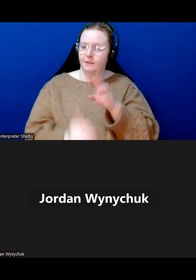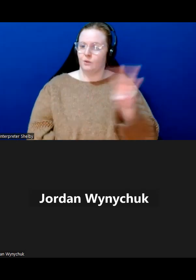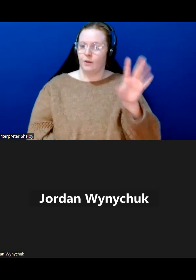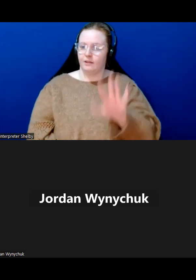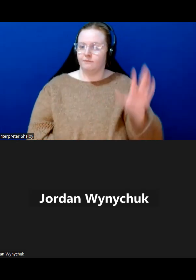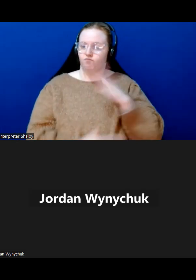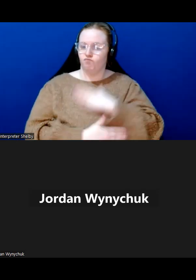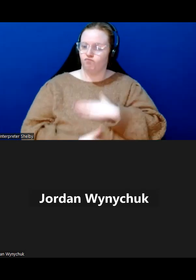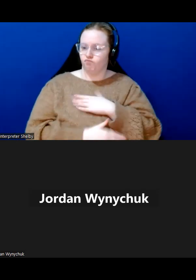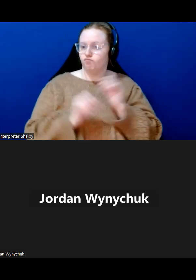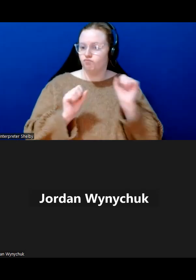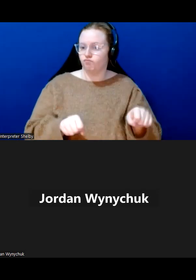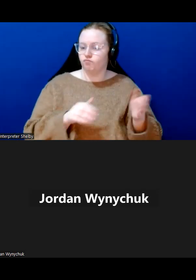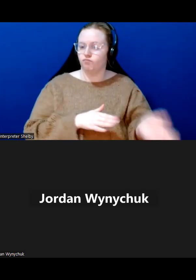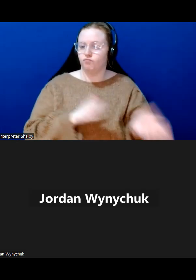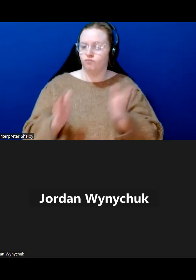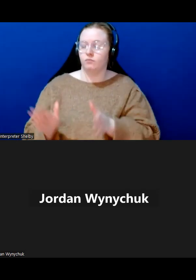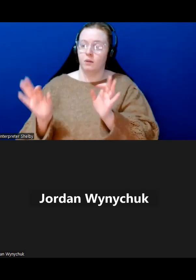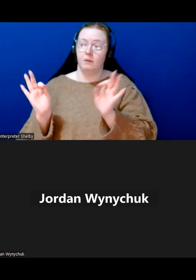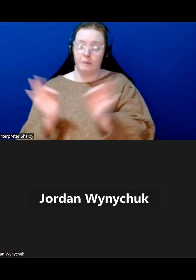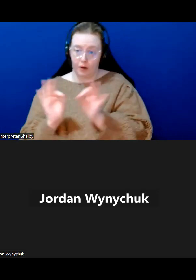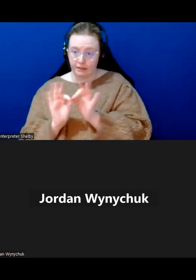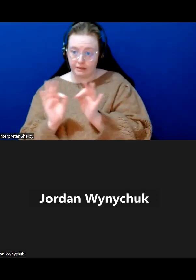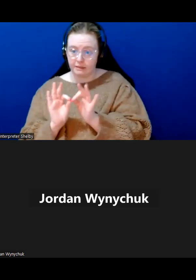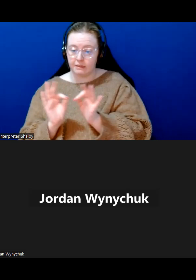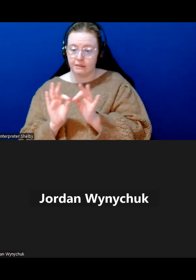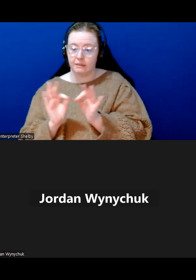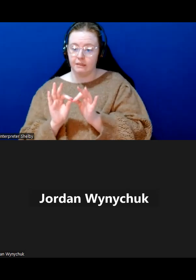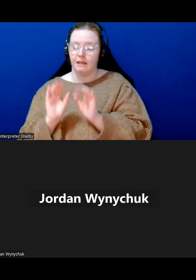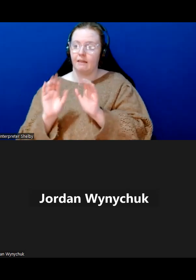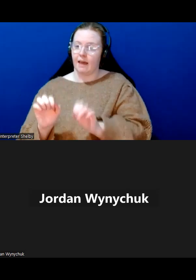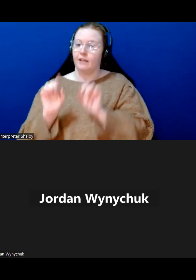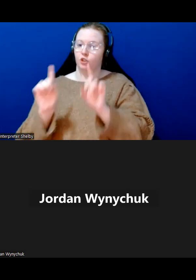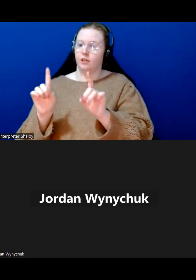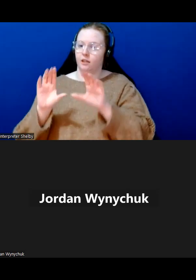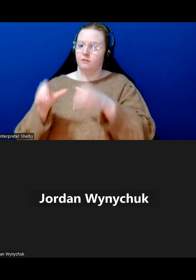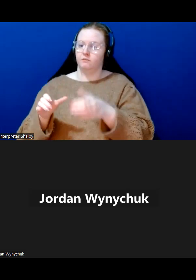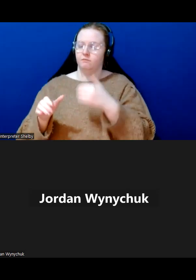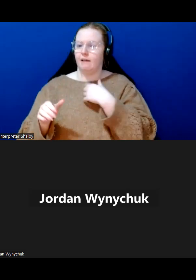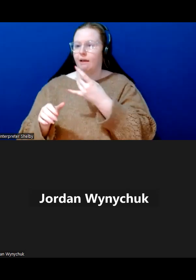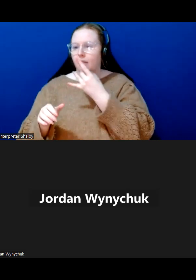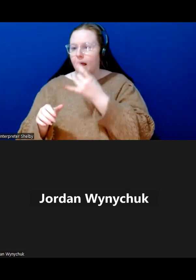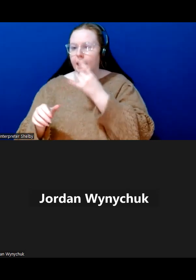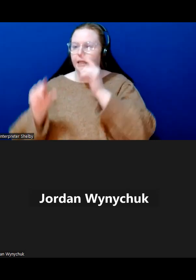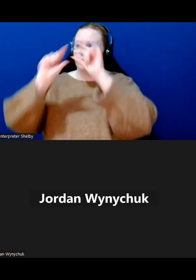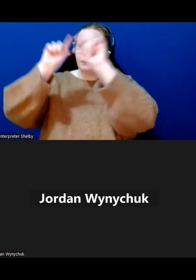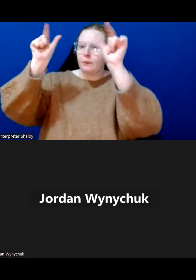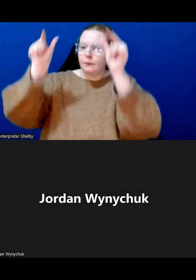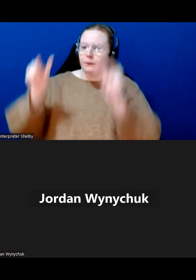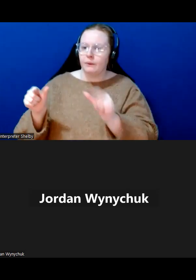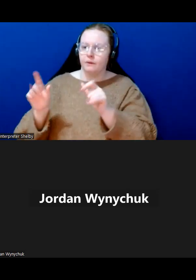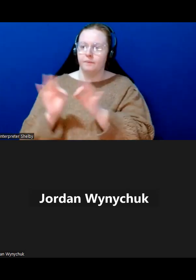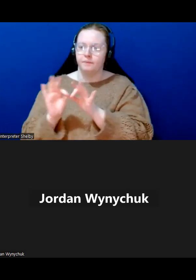them as well. And our kits, the Educator All-in-One, which comes with the light stand and everything, those ones are